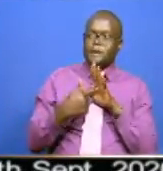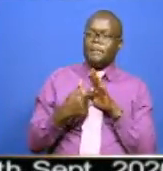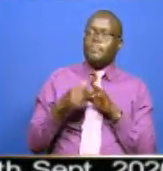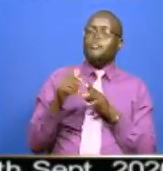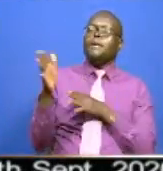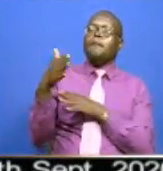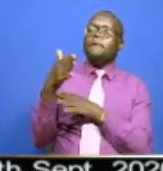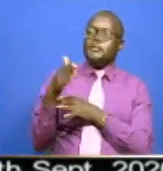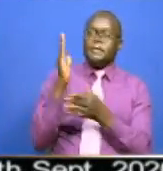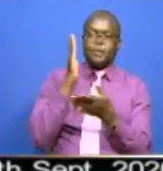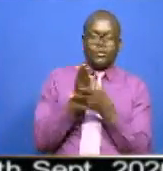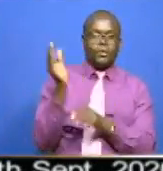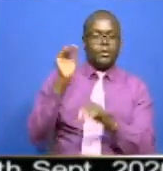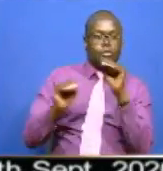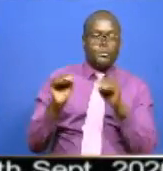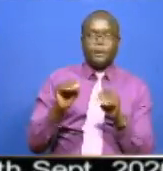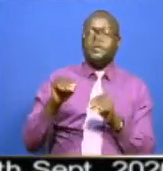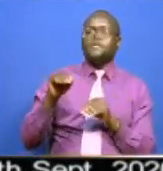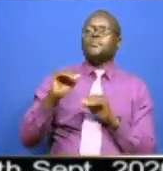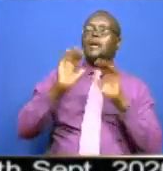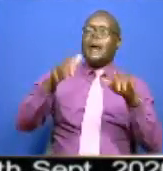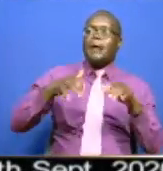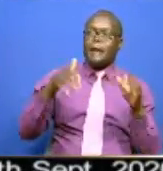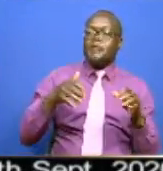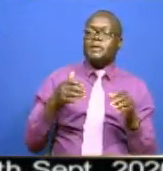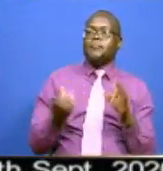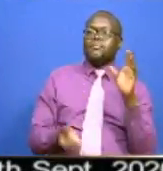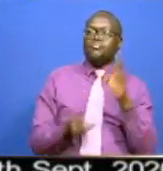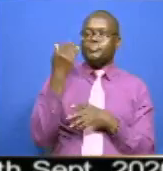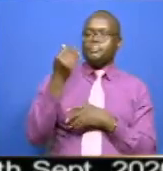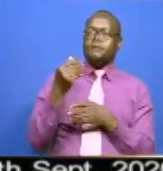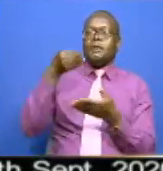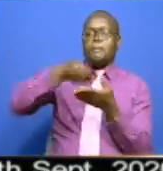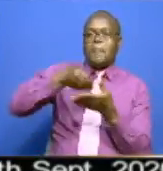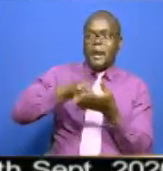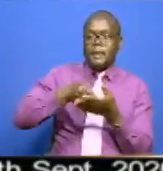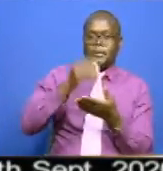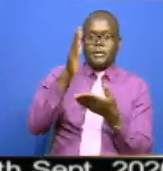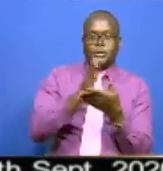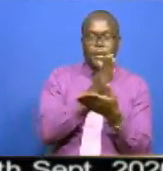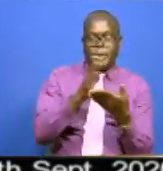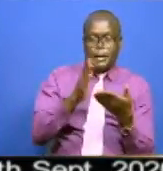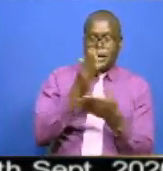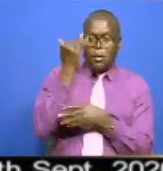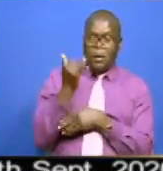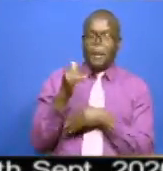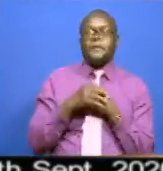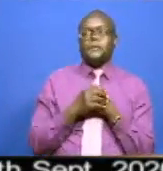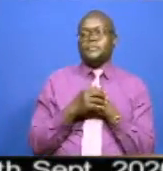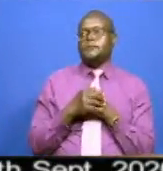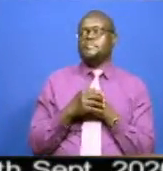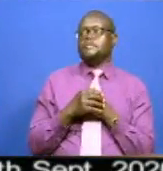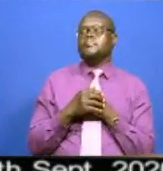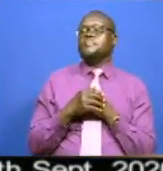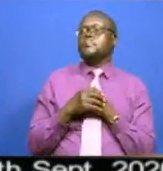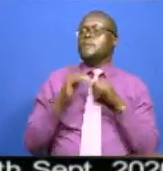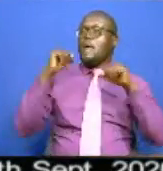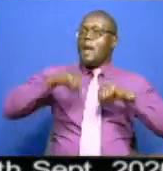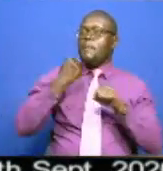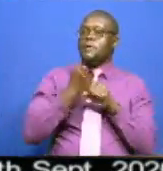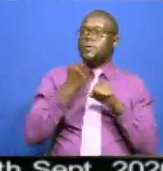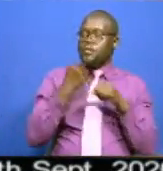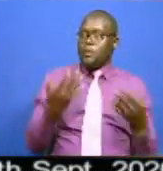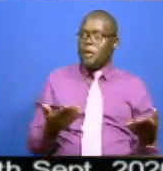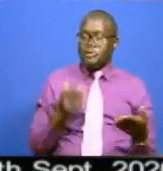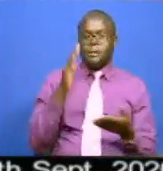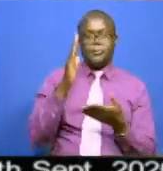is substantially contributing to agriculture, form a basis for revenue sharing. Because then we will be able to SEA